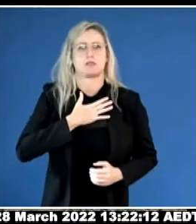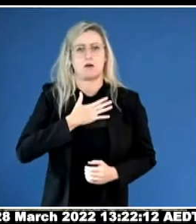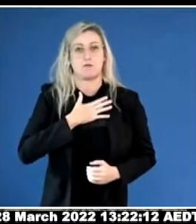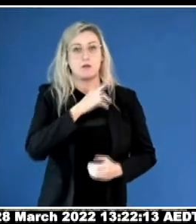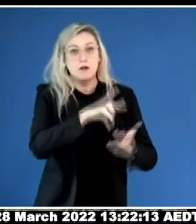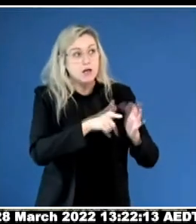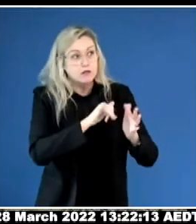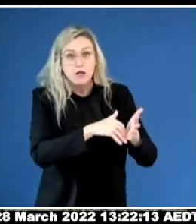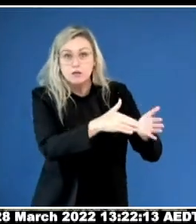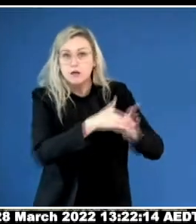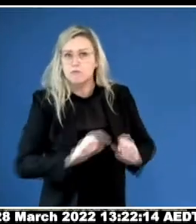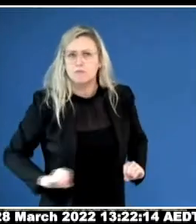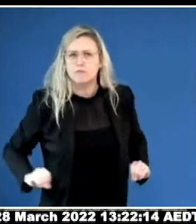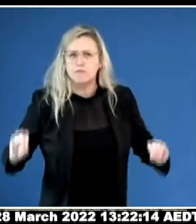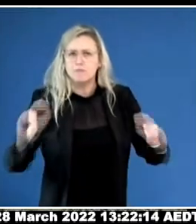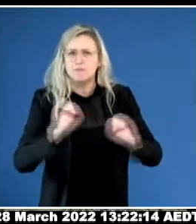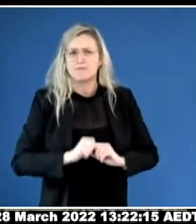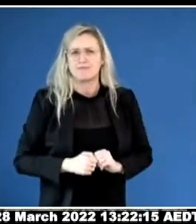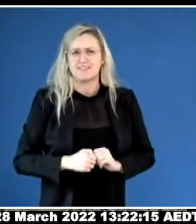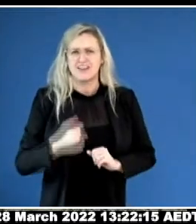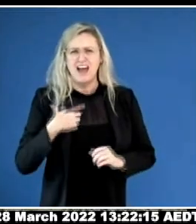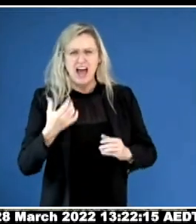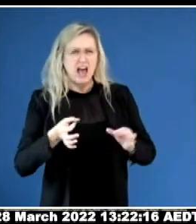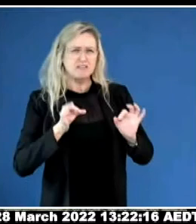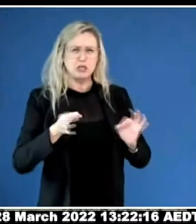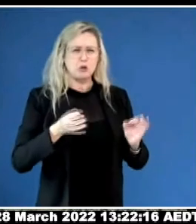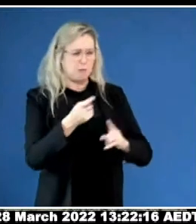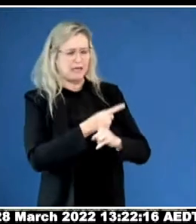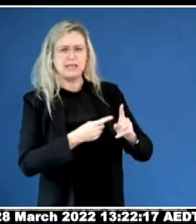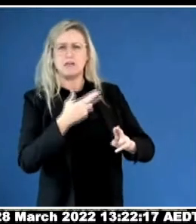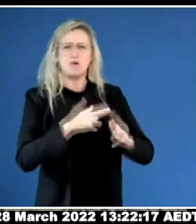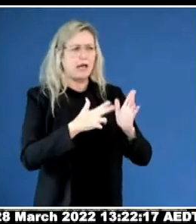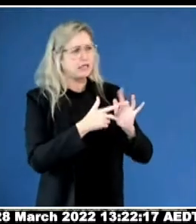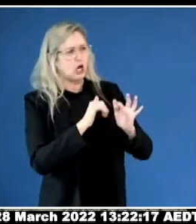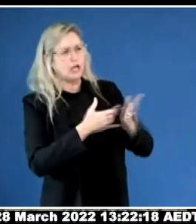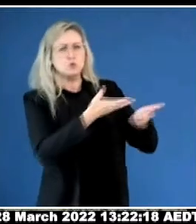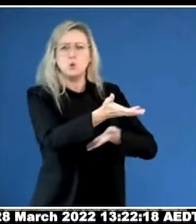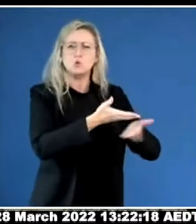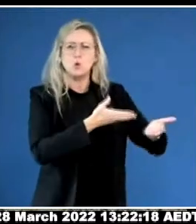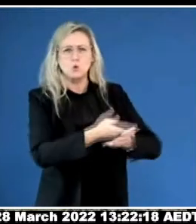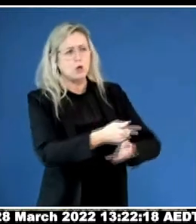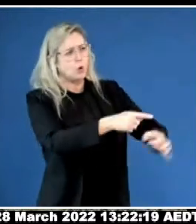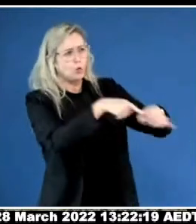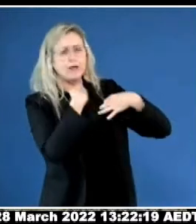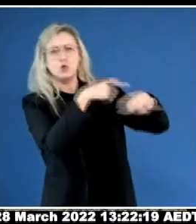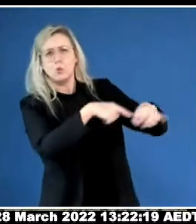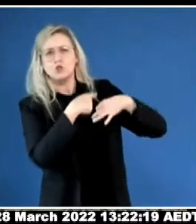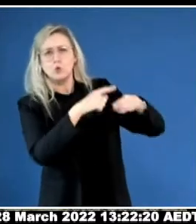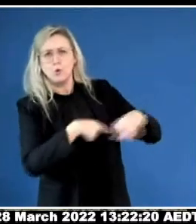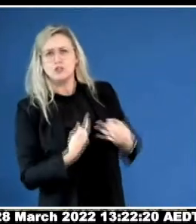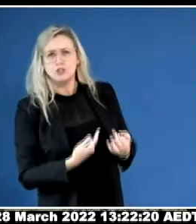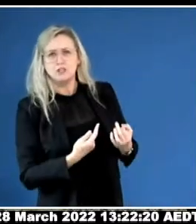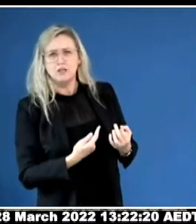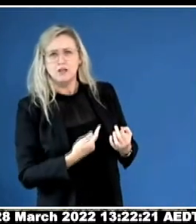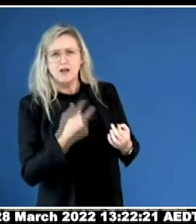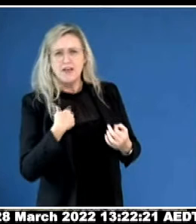utilised when we're going into these planning sessions. You know, how many partners, how many violent carers, partners, workers are coming in with clients